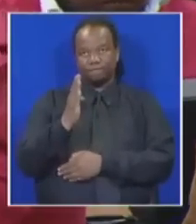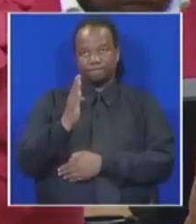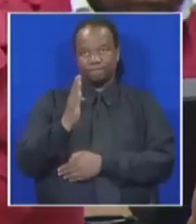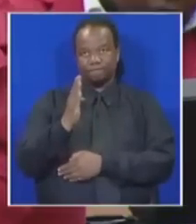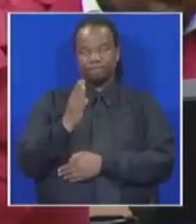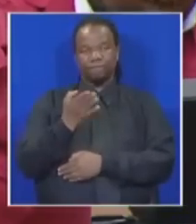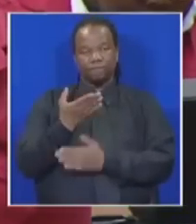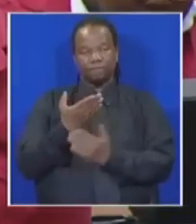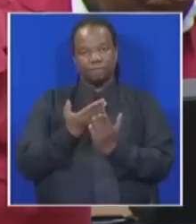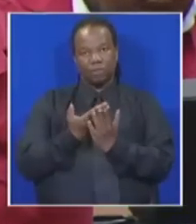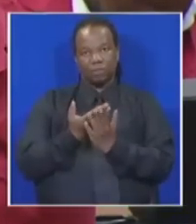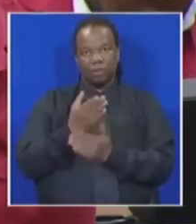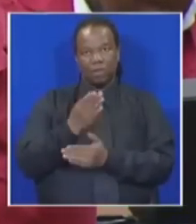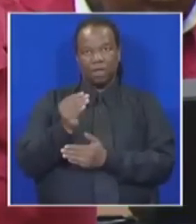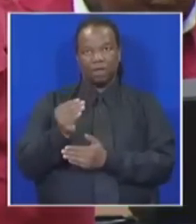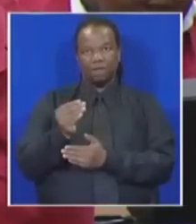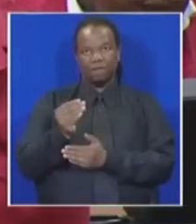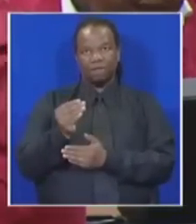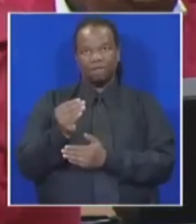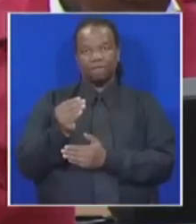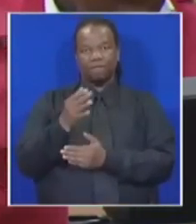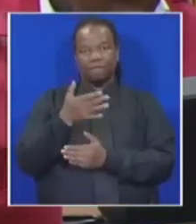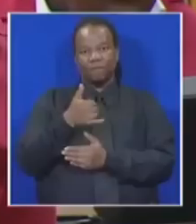There's a proposal from the Deputy Chief Whip of the ANC.